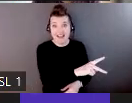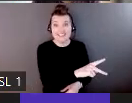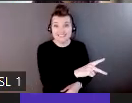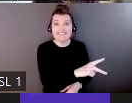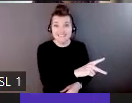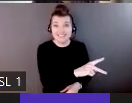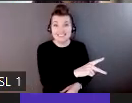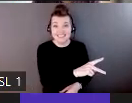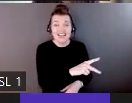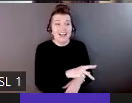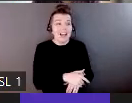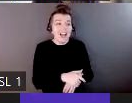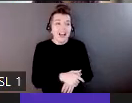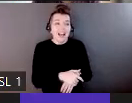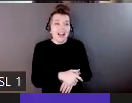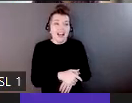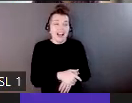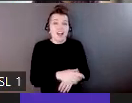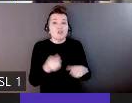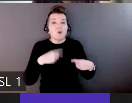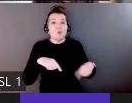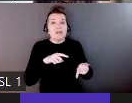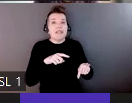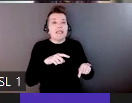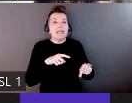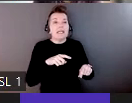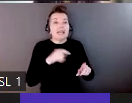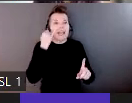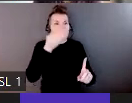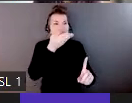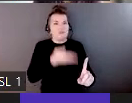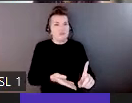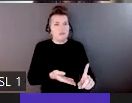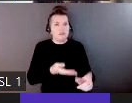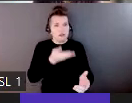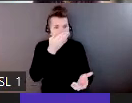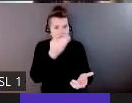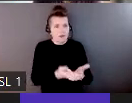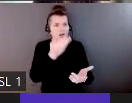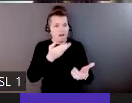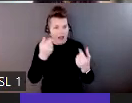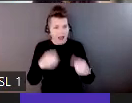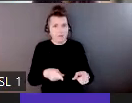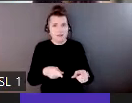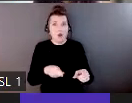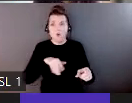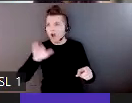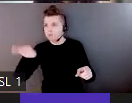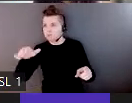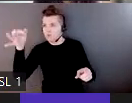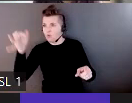our investigations where we can restrain and go find money. If they're proceeds or offense-related property, we can ask the courts to seize